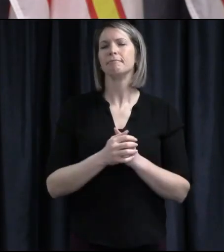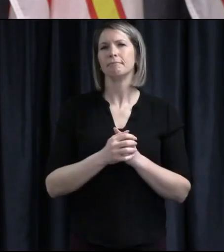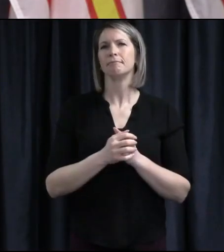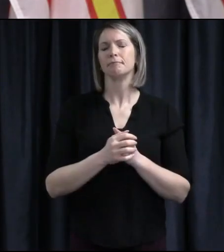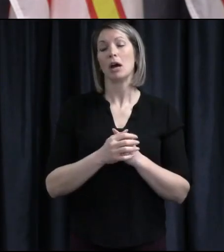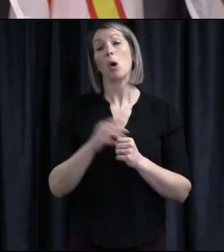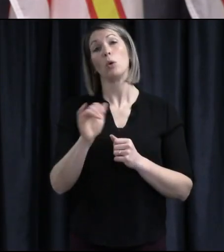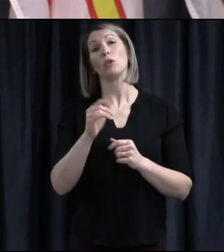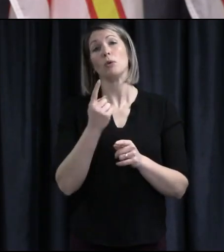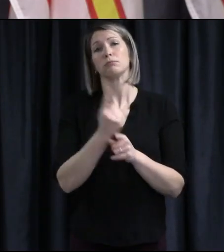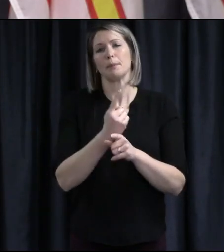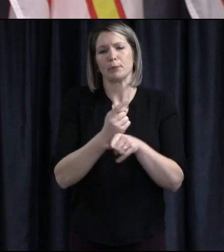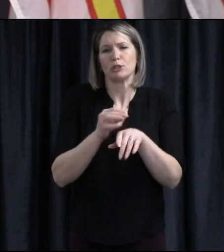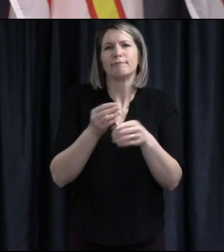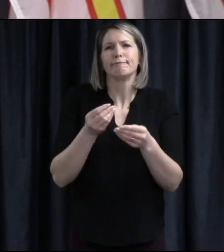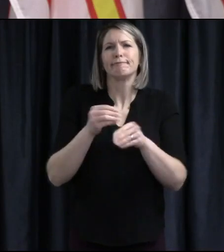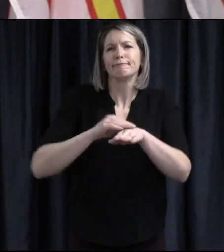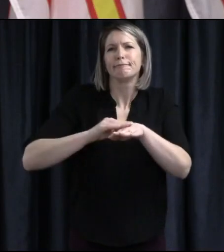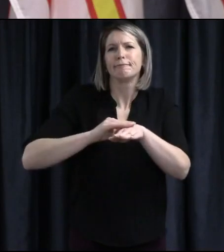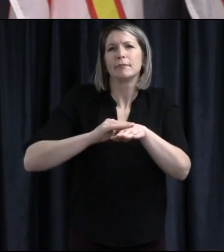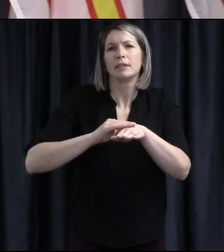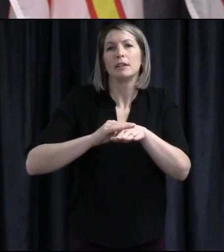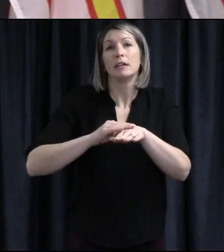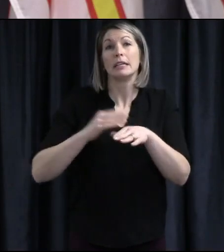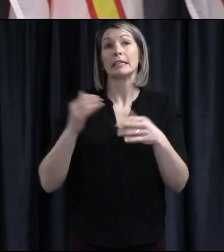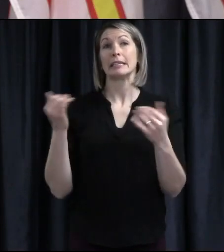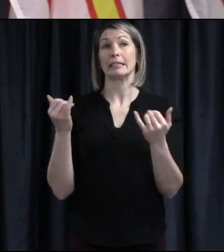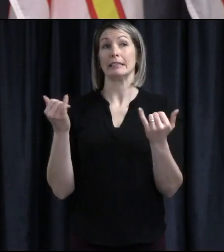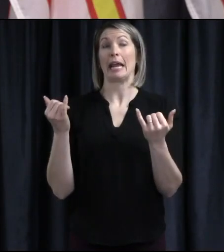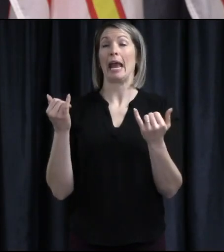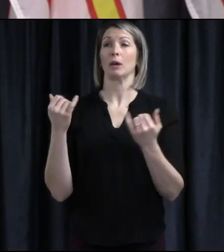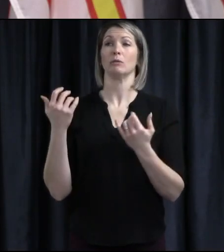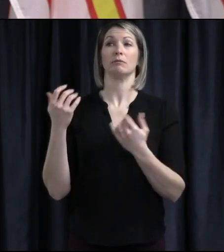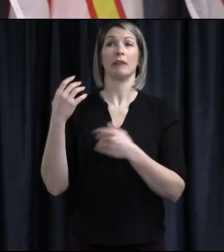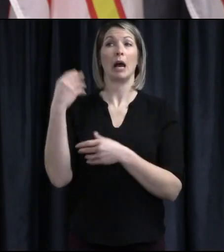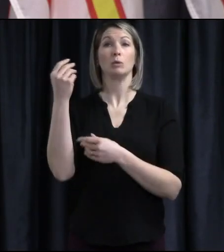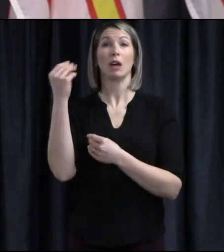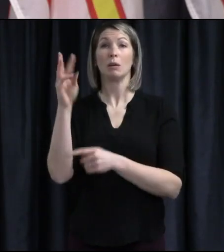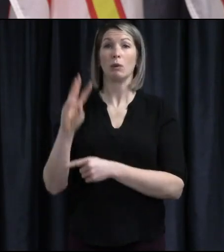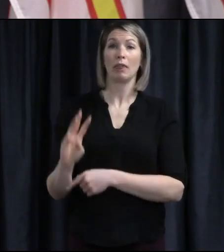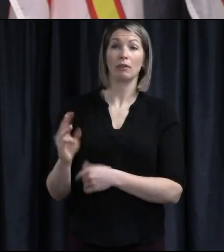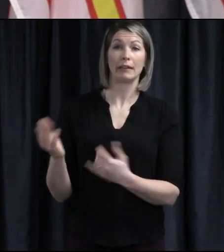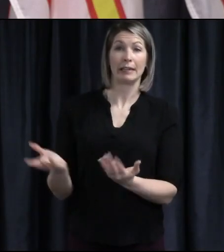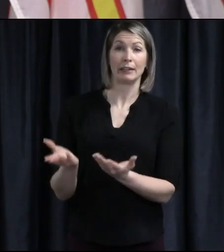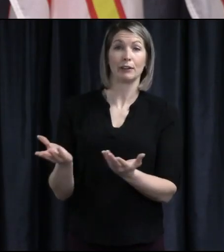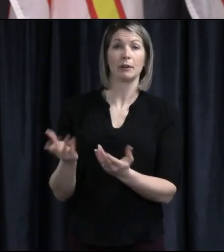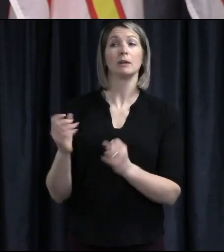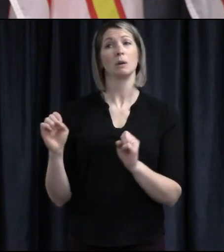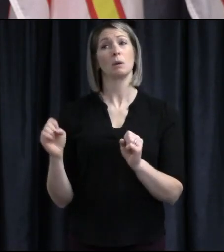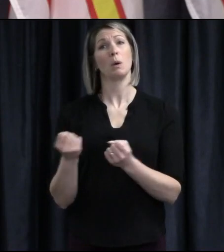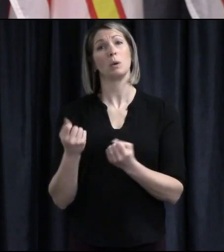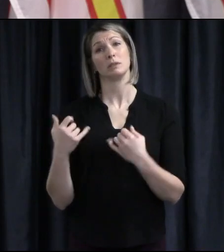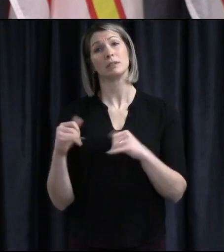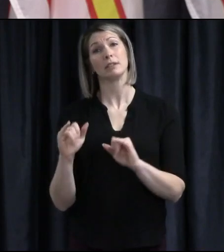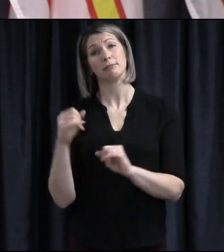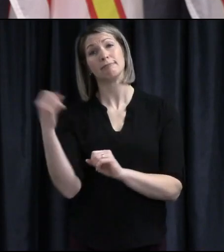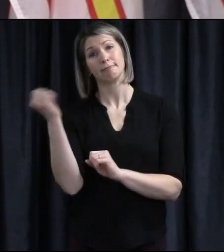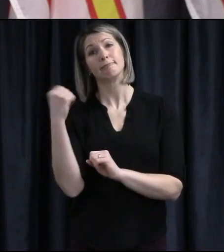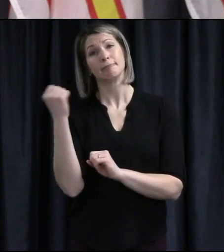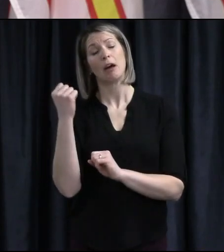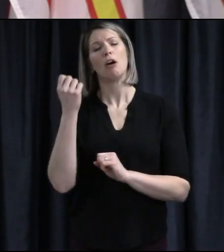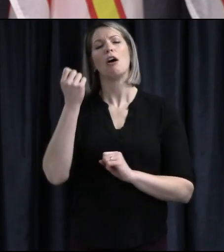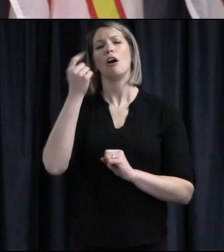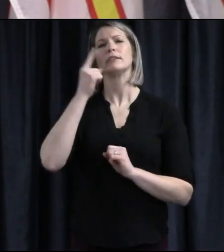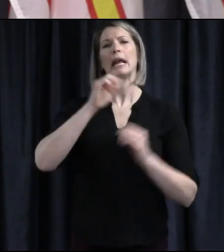right surface. It's quite cold outside at this time. However, I appreciate the